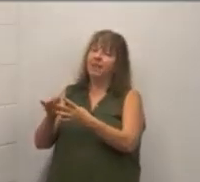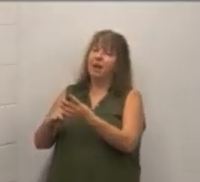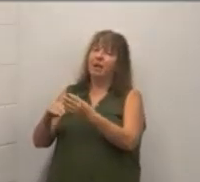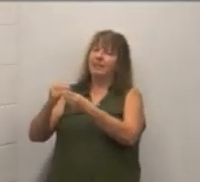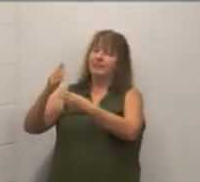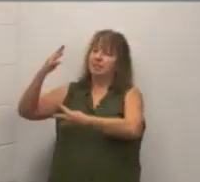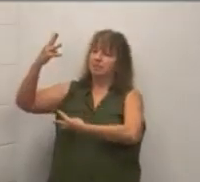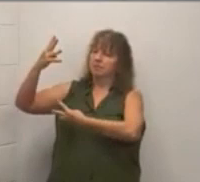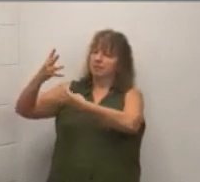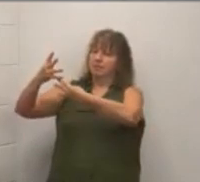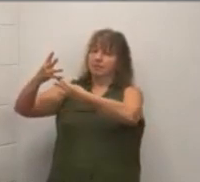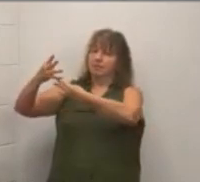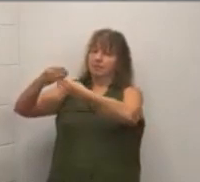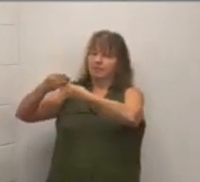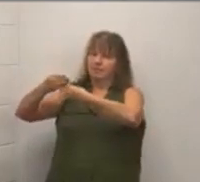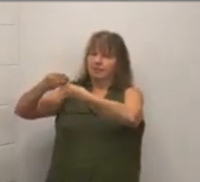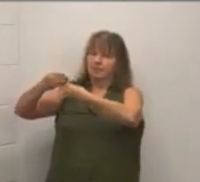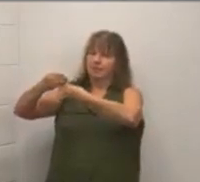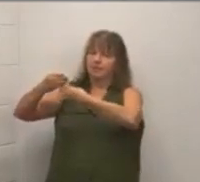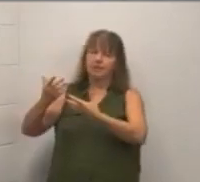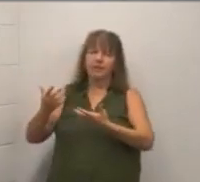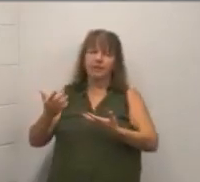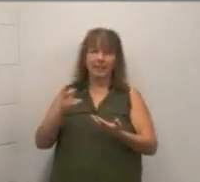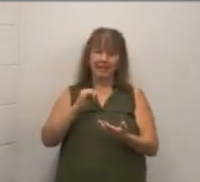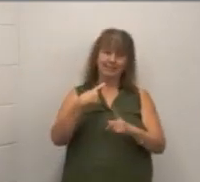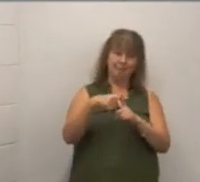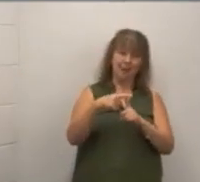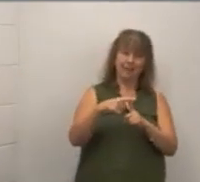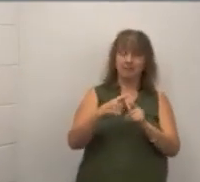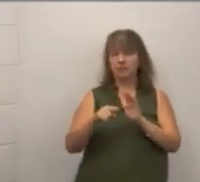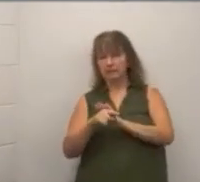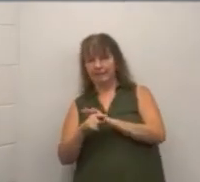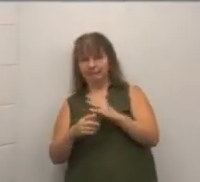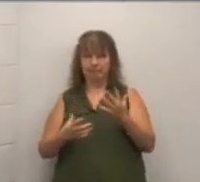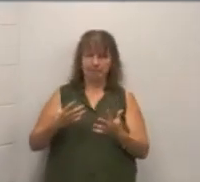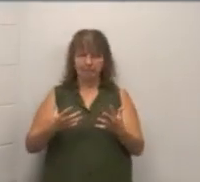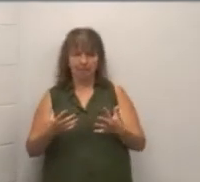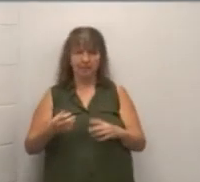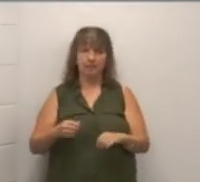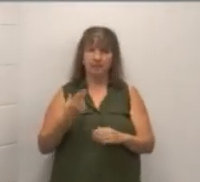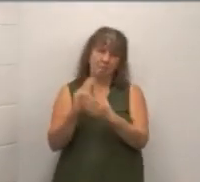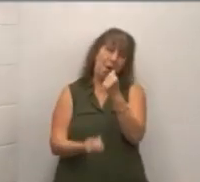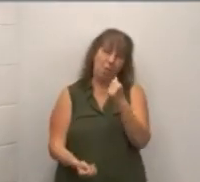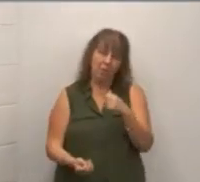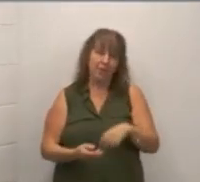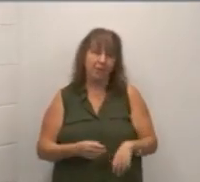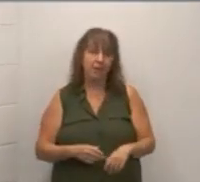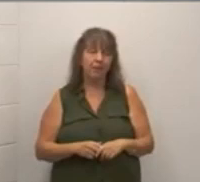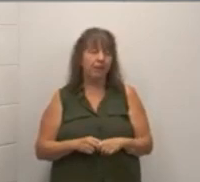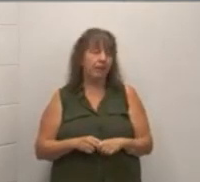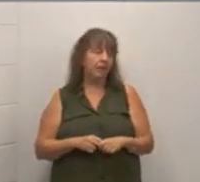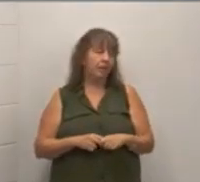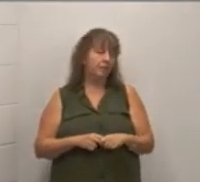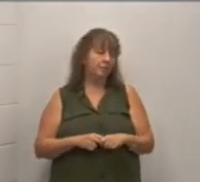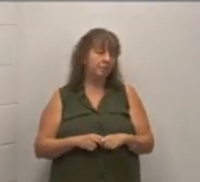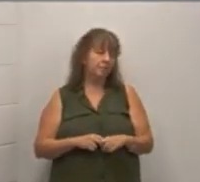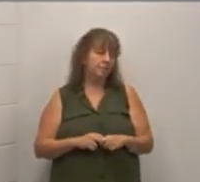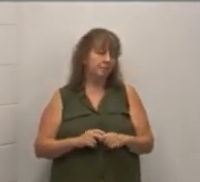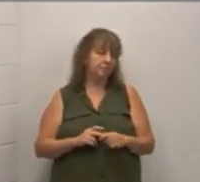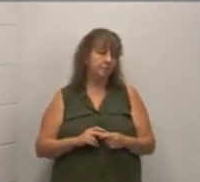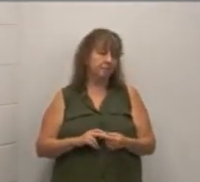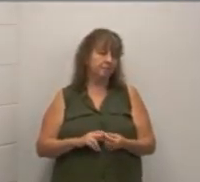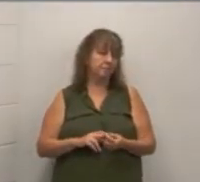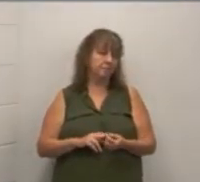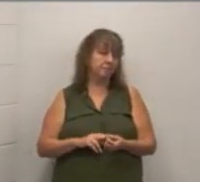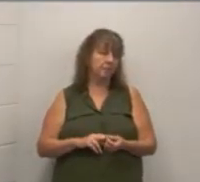limited. It's a strength for us and it's kind of a weakness in this regard. We have